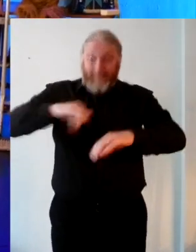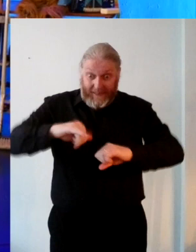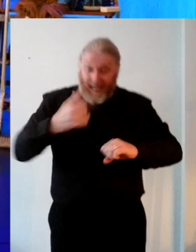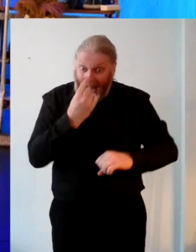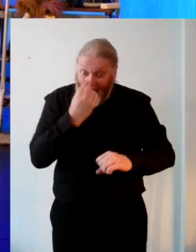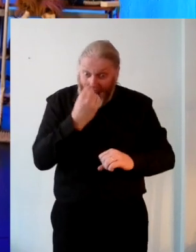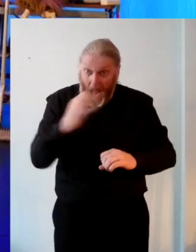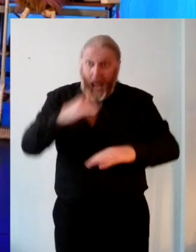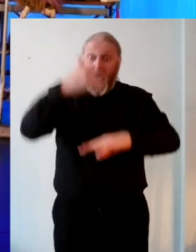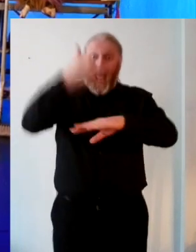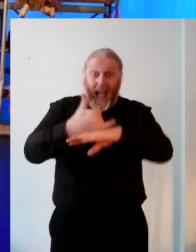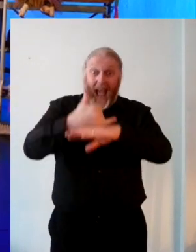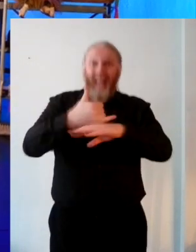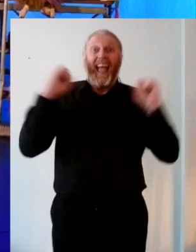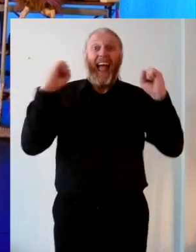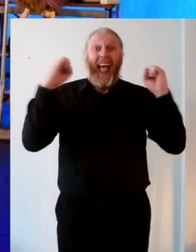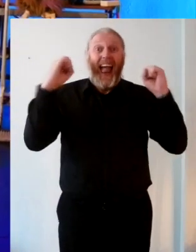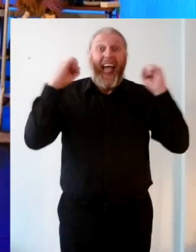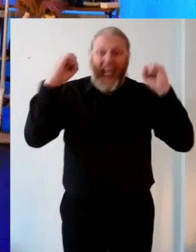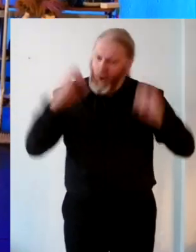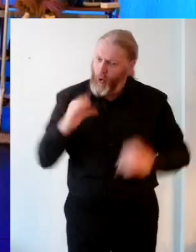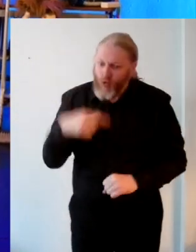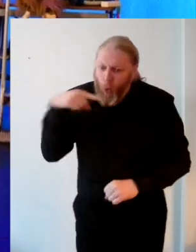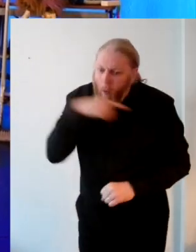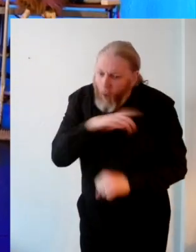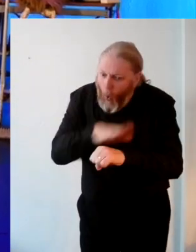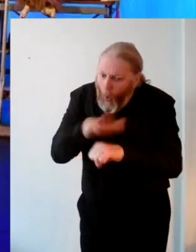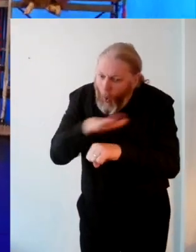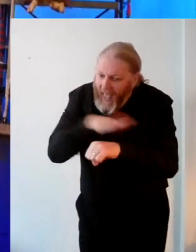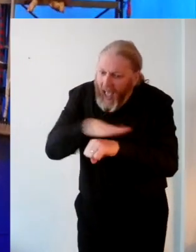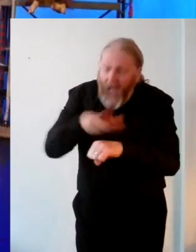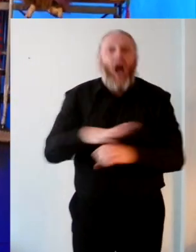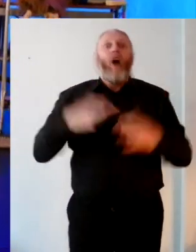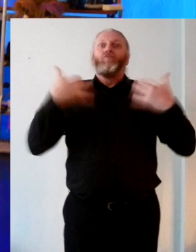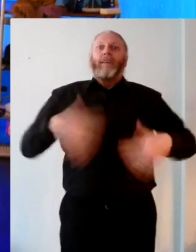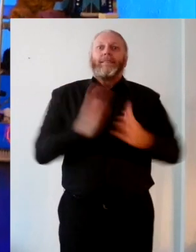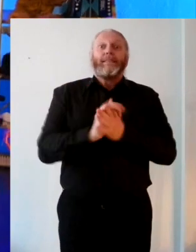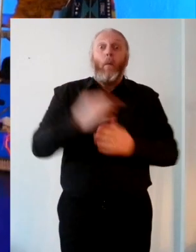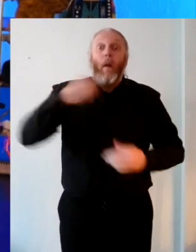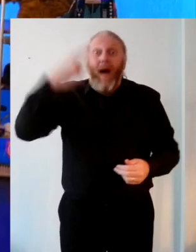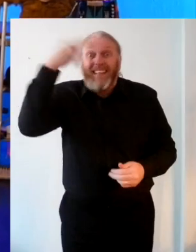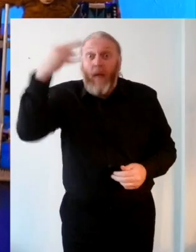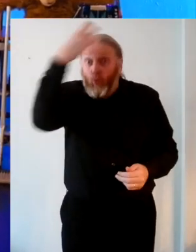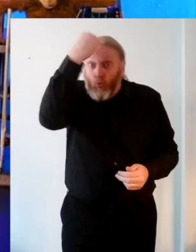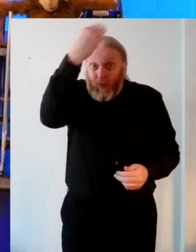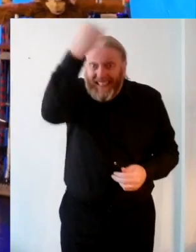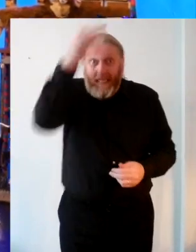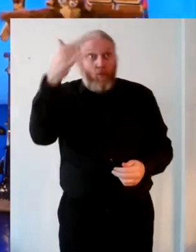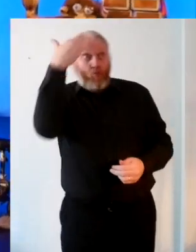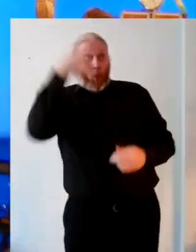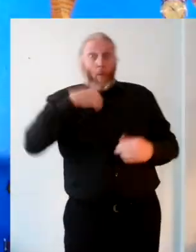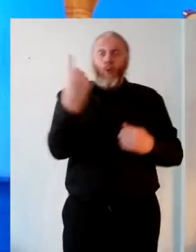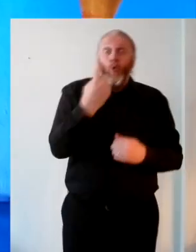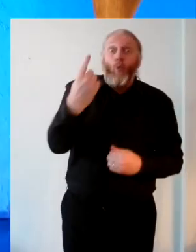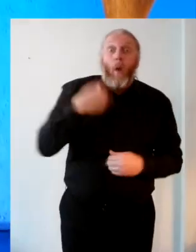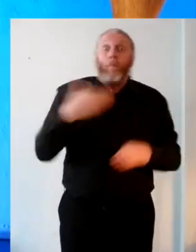it! Go on! Yay! Good boy! All right, well, my name's Tweedy Clown, for those who don't know, and